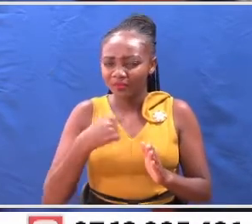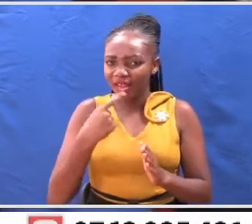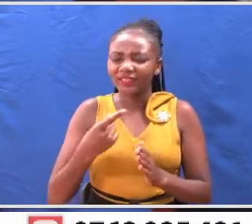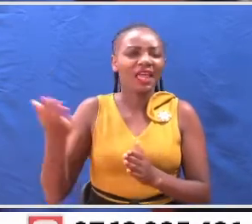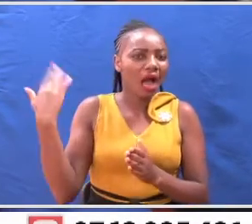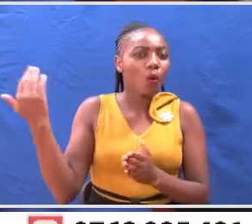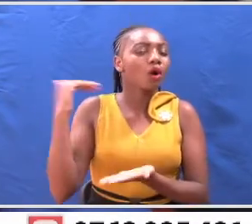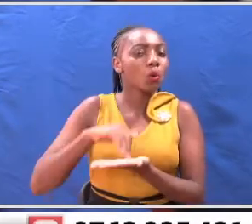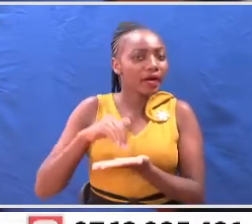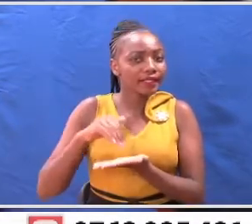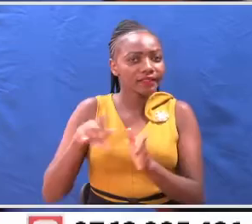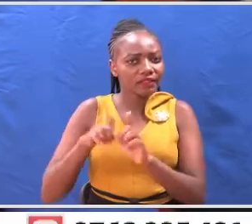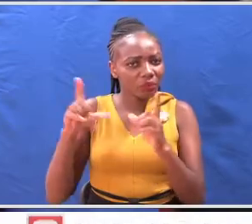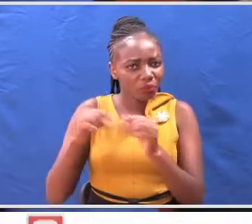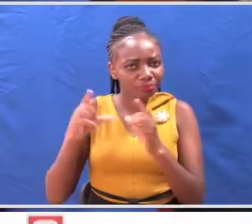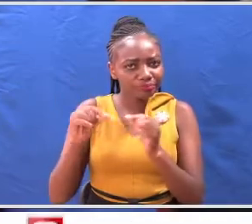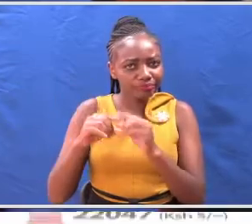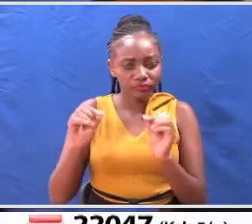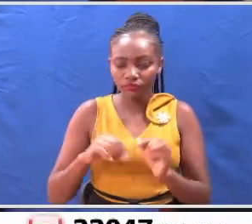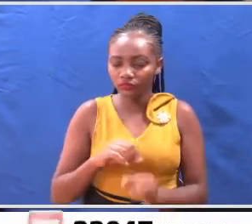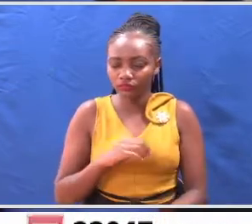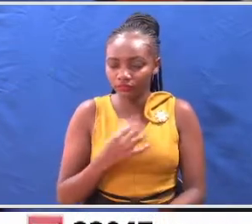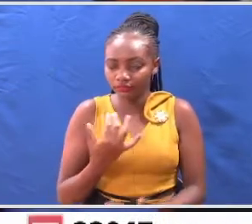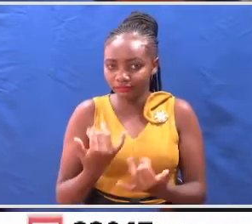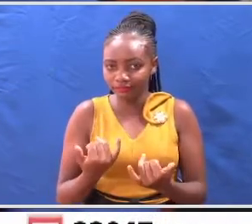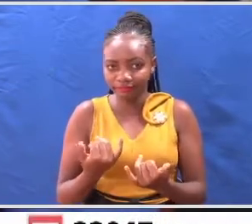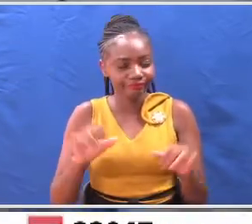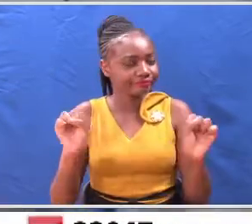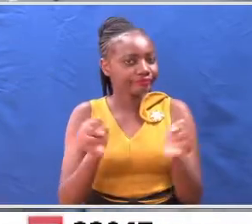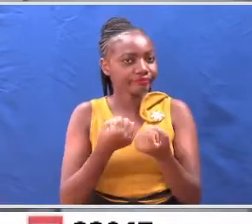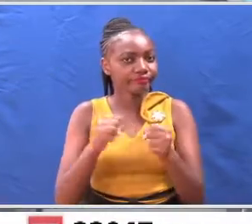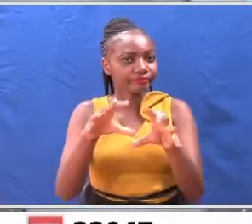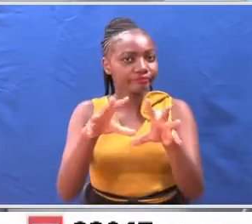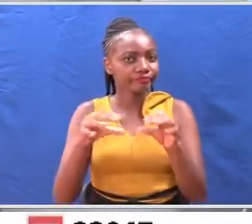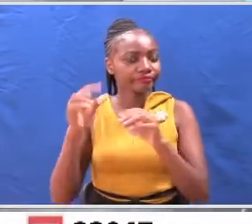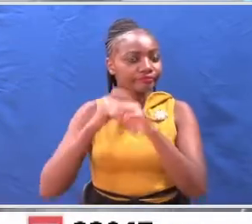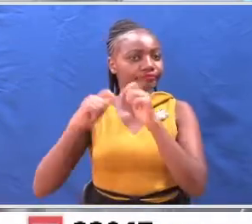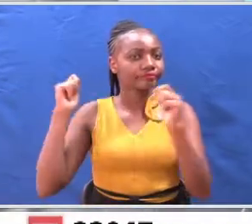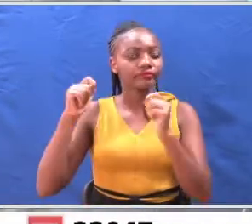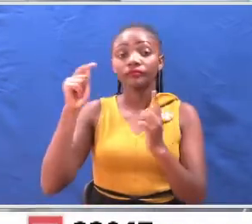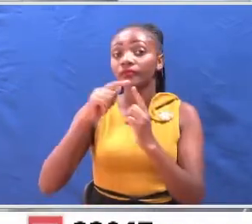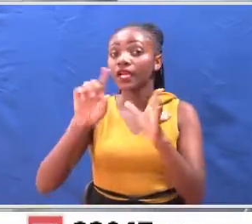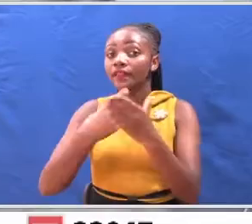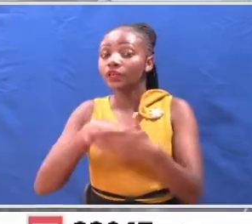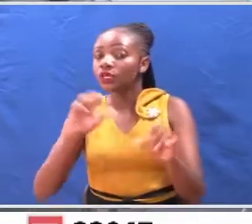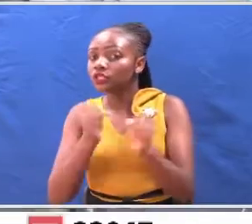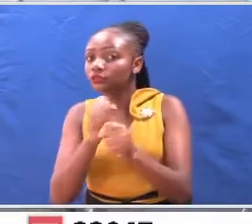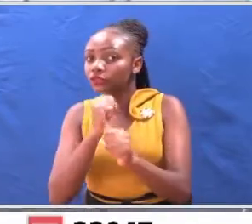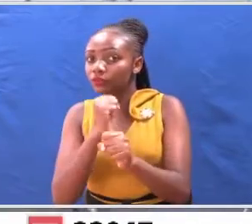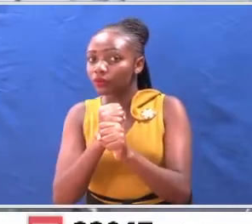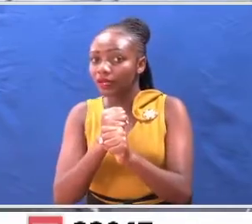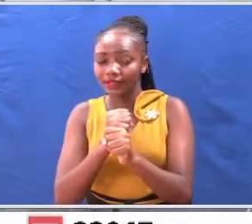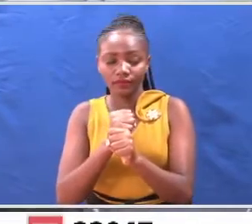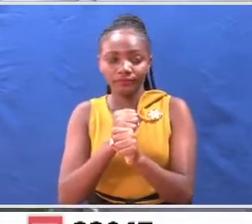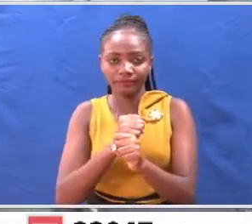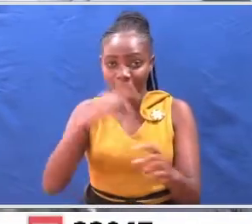before. It is no to a suicide mission. Sisi kazini aturudi, waendelee kutoa